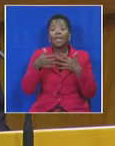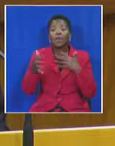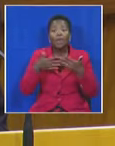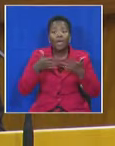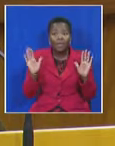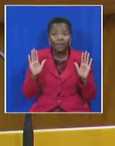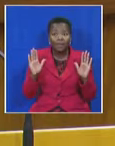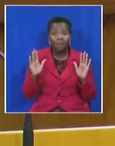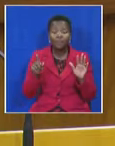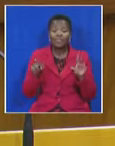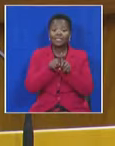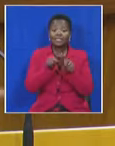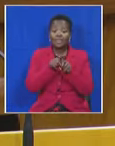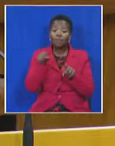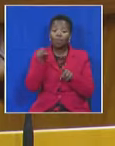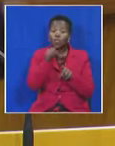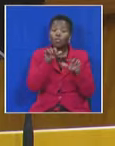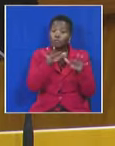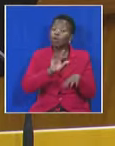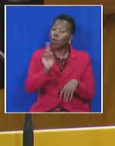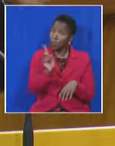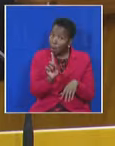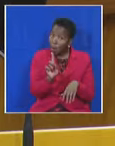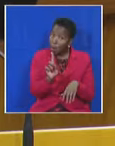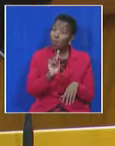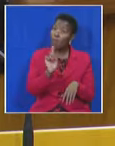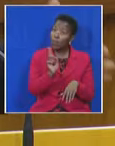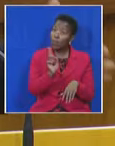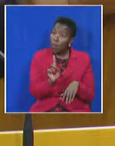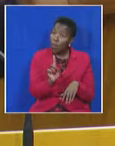Nevertheless, even those people, no, over there